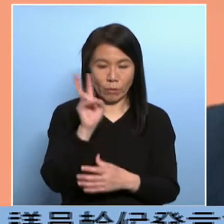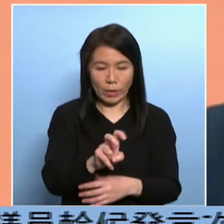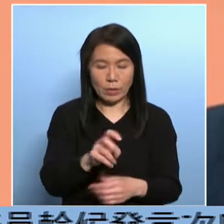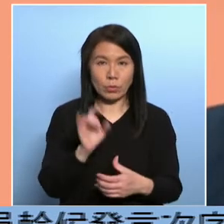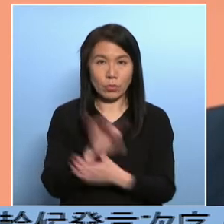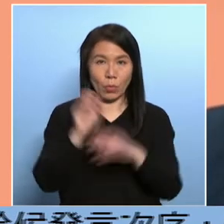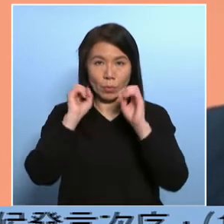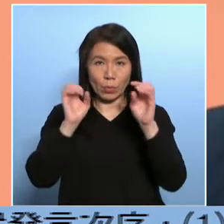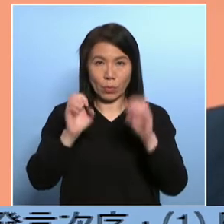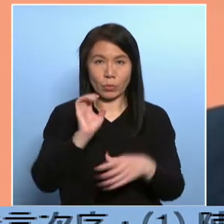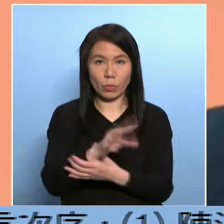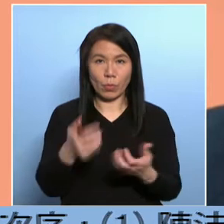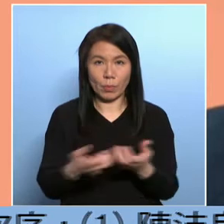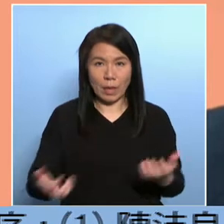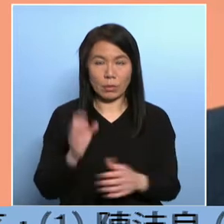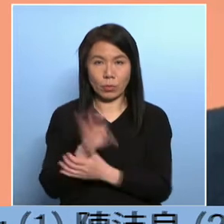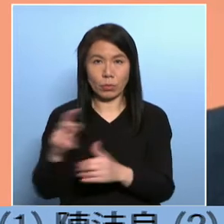On the early identification,